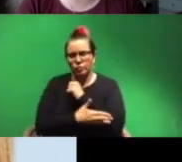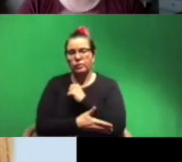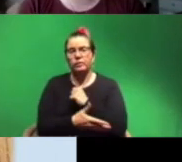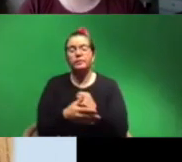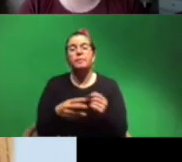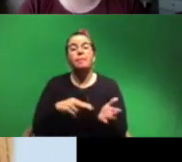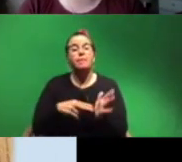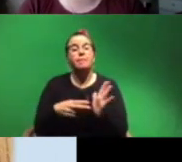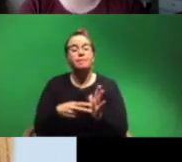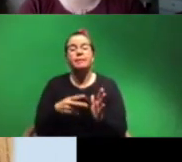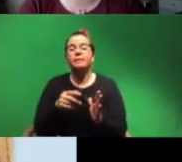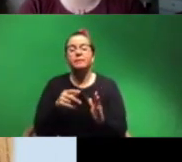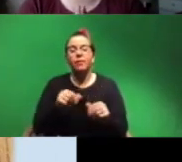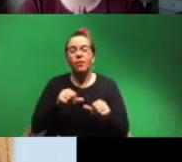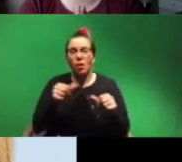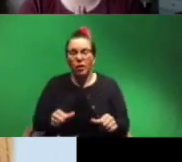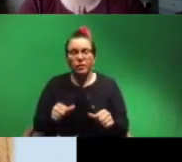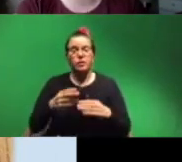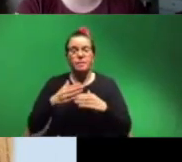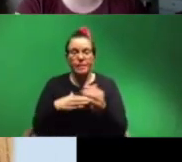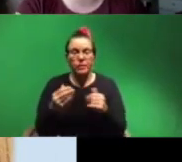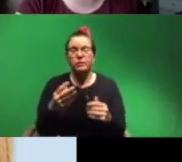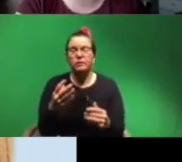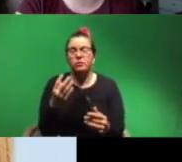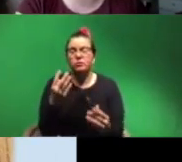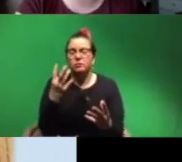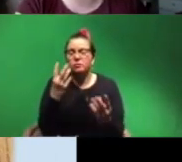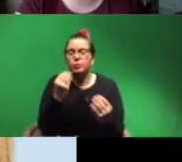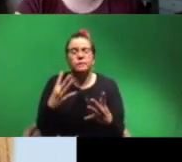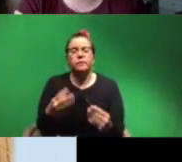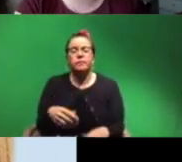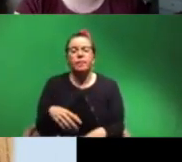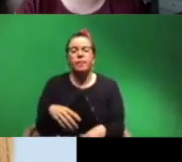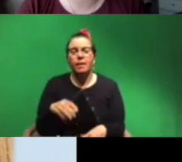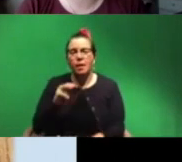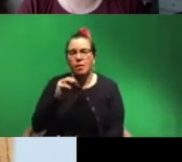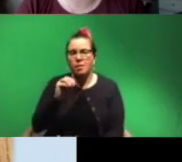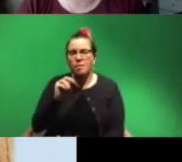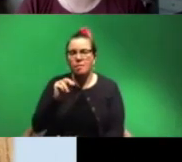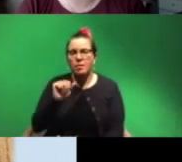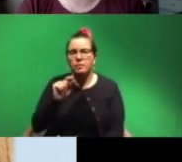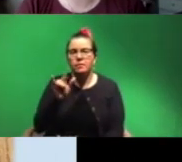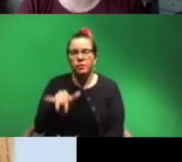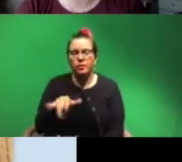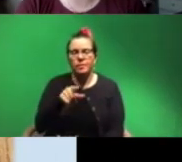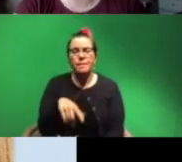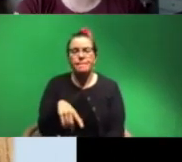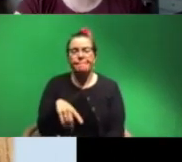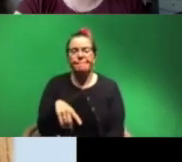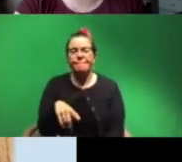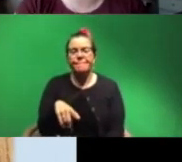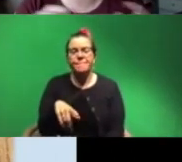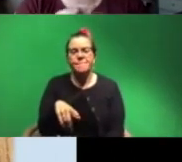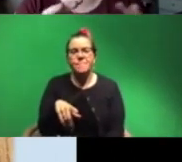the architecture that you get there is stunning. So this is one of the monasteries, one of the main monasteries in Bhutan,